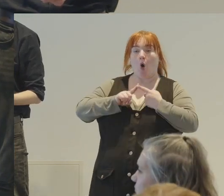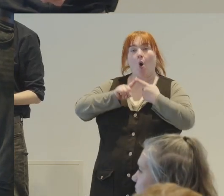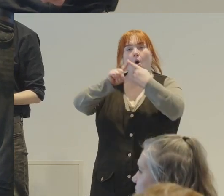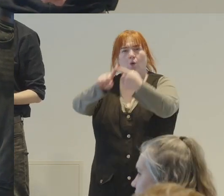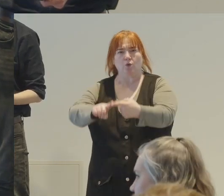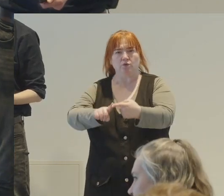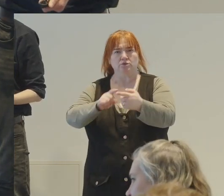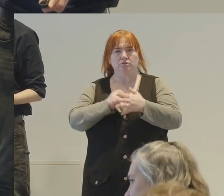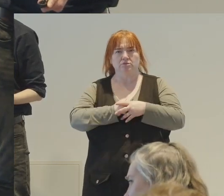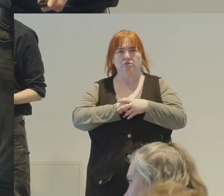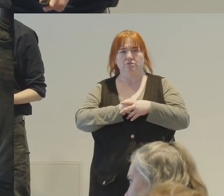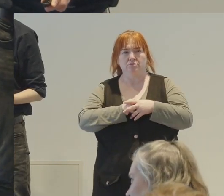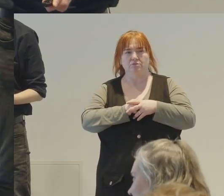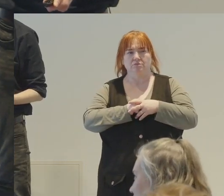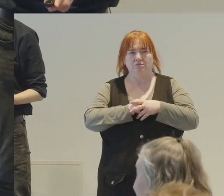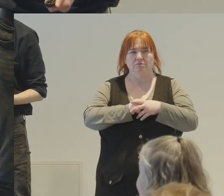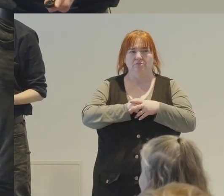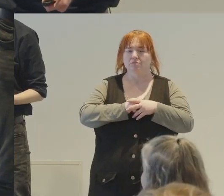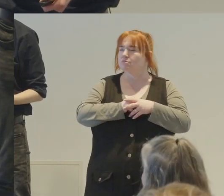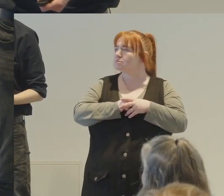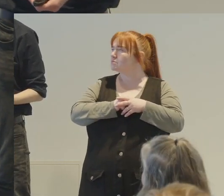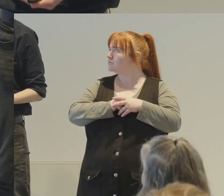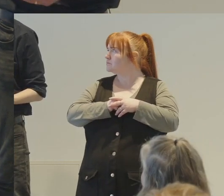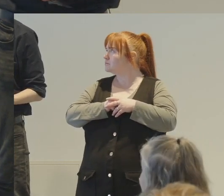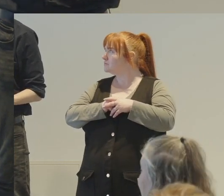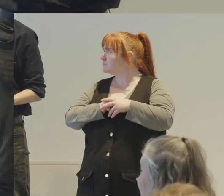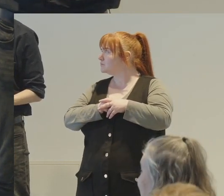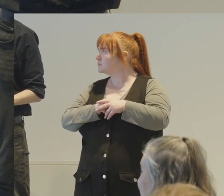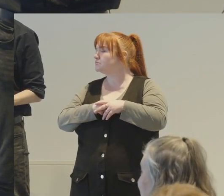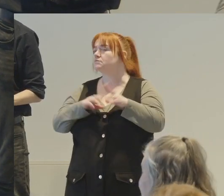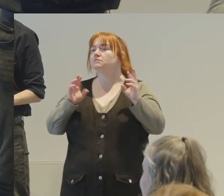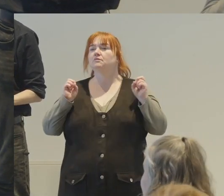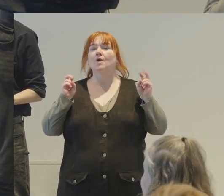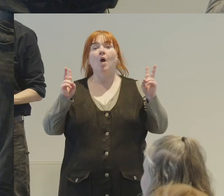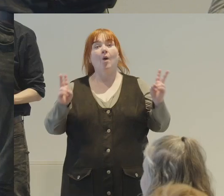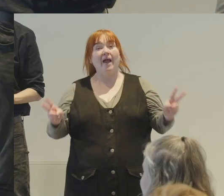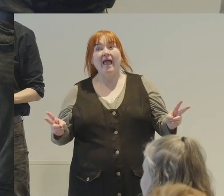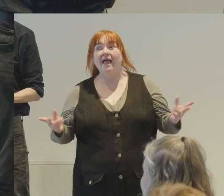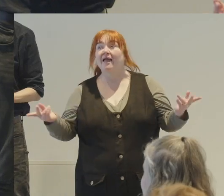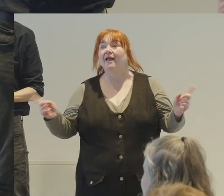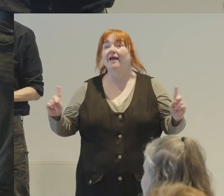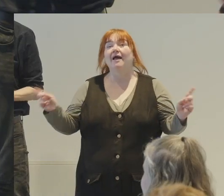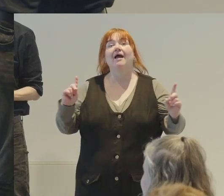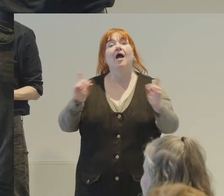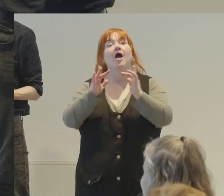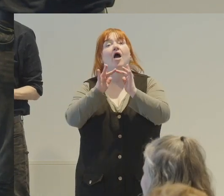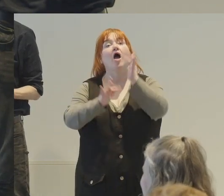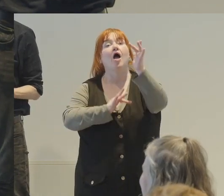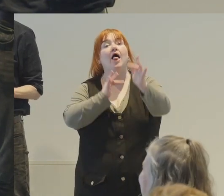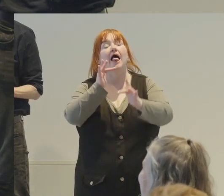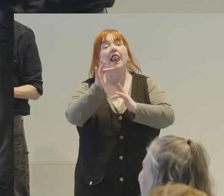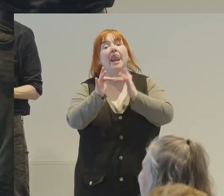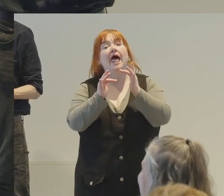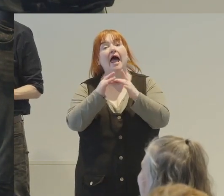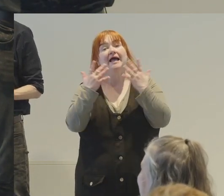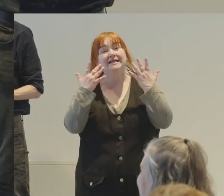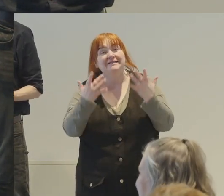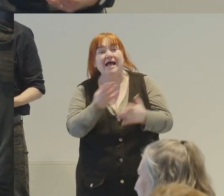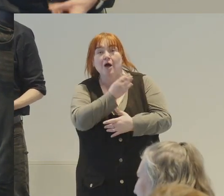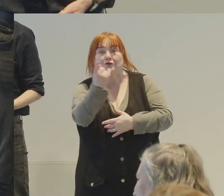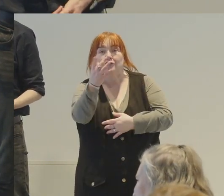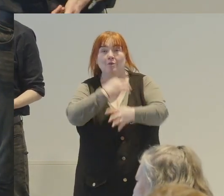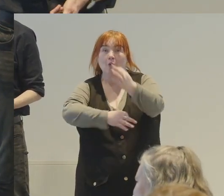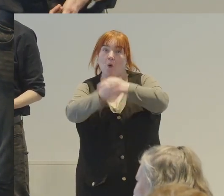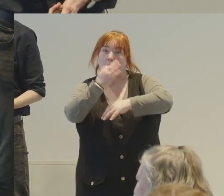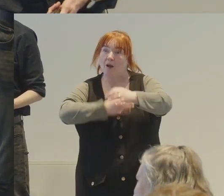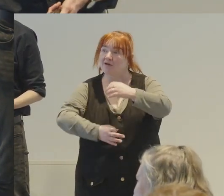question? Yeah, thank you. Yeah. Okay then, hello people online. Now we're going to take some questions from